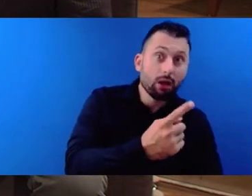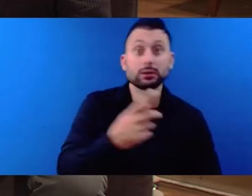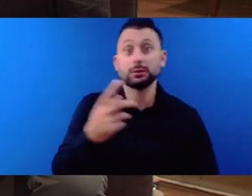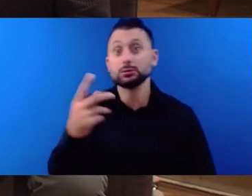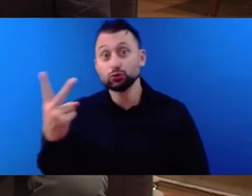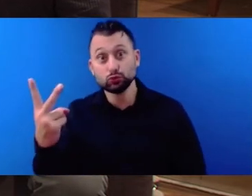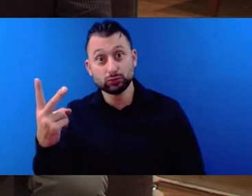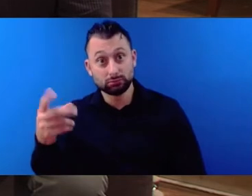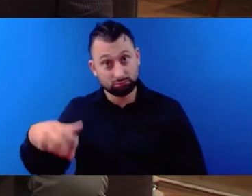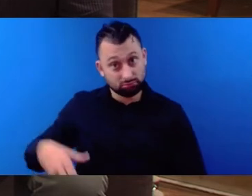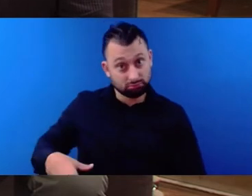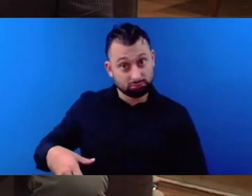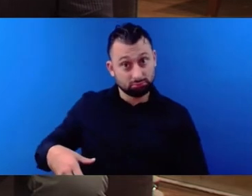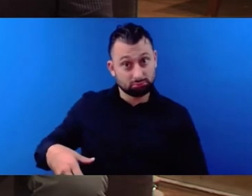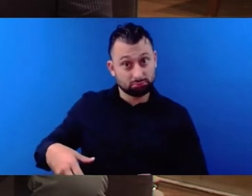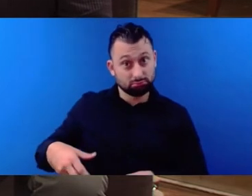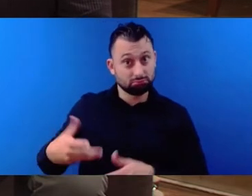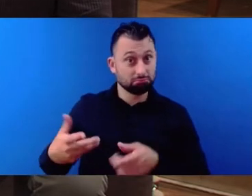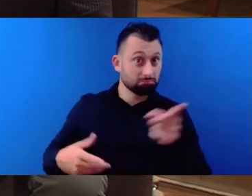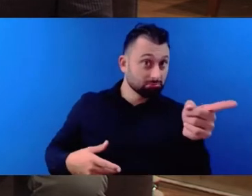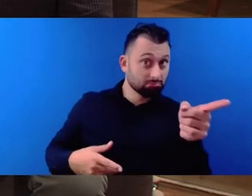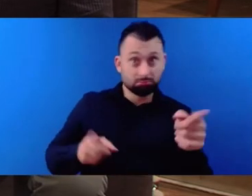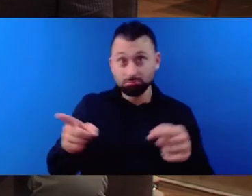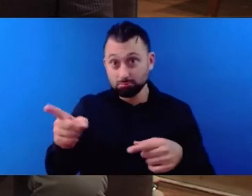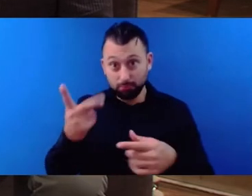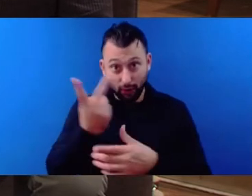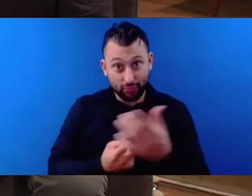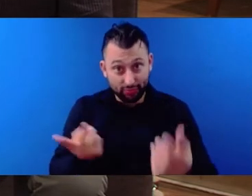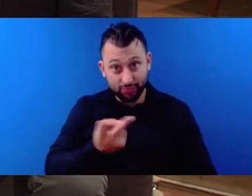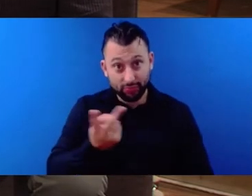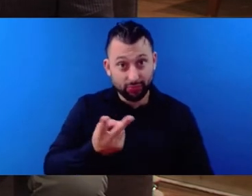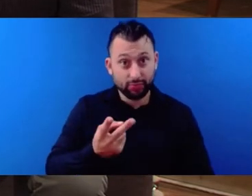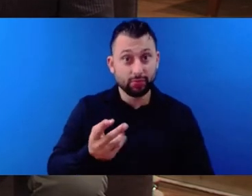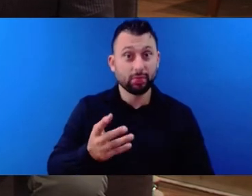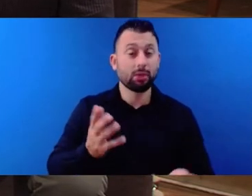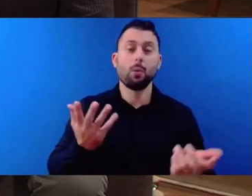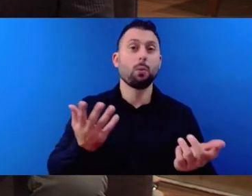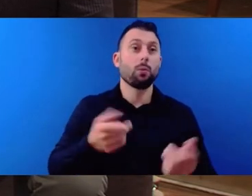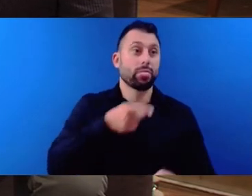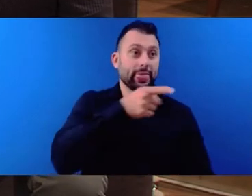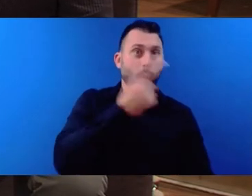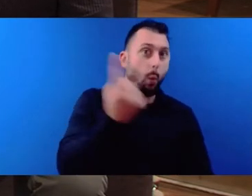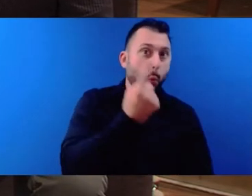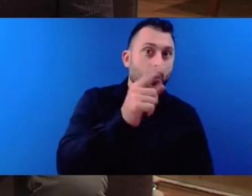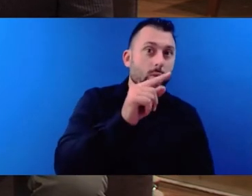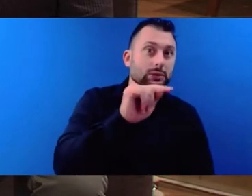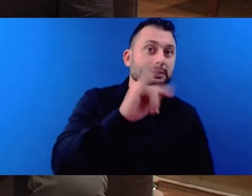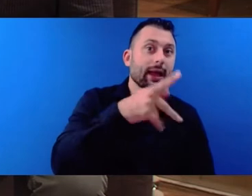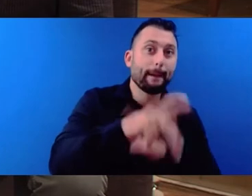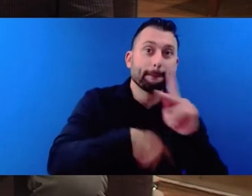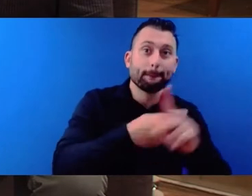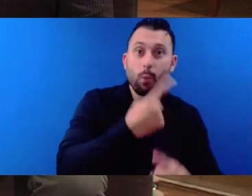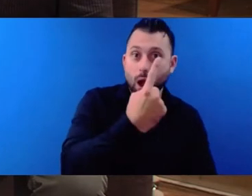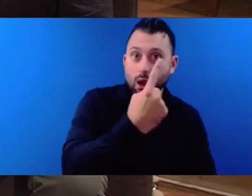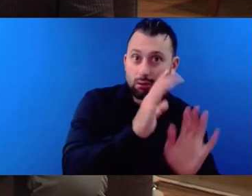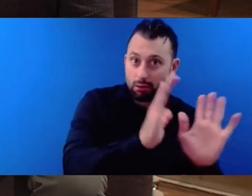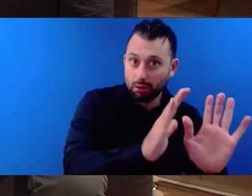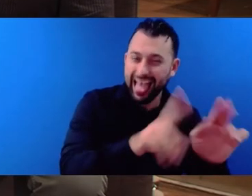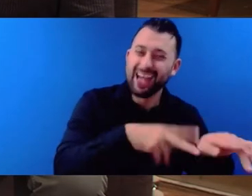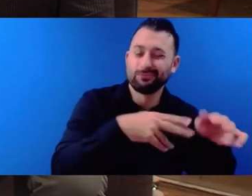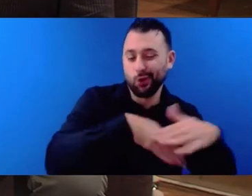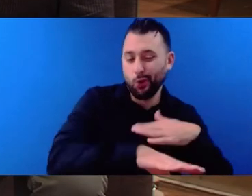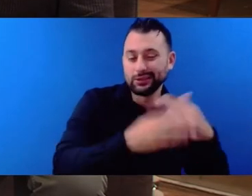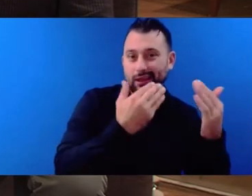either group use the pump, or does it apply only to some individuals, whereas other